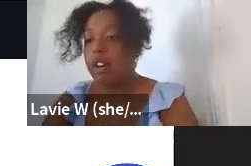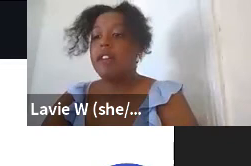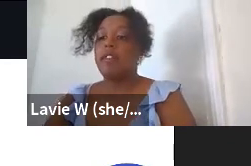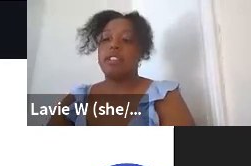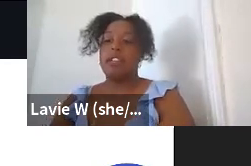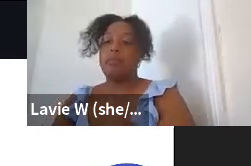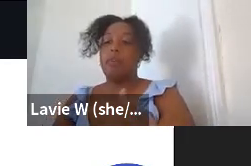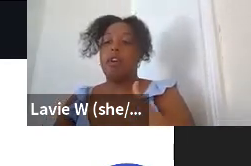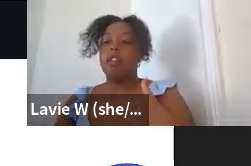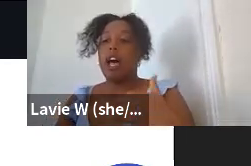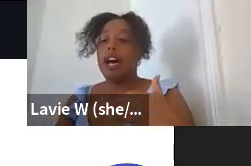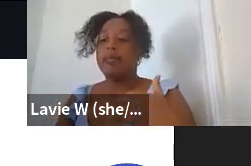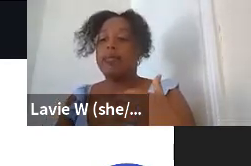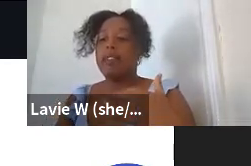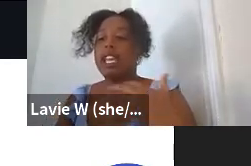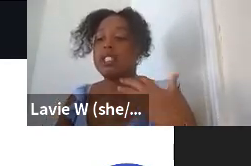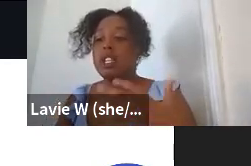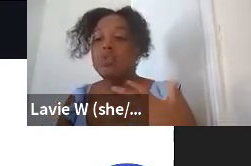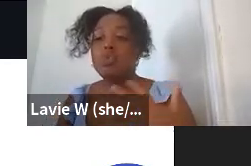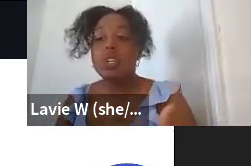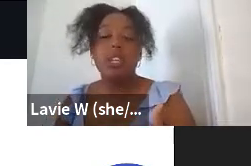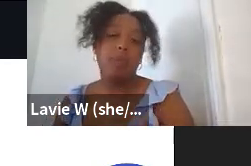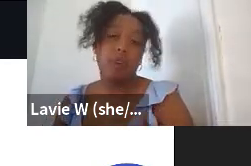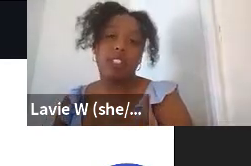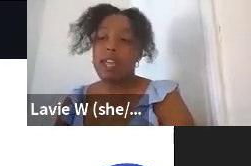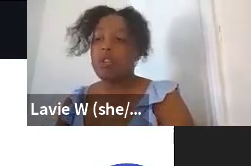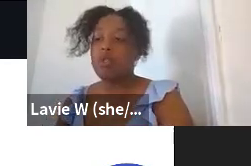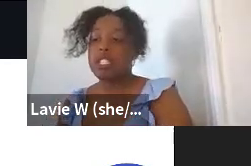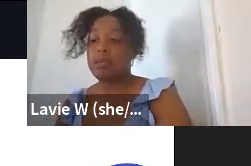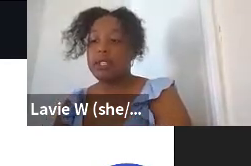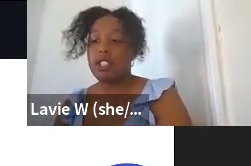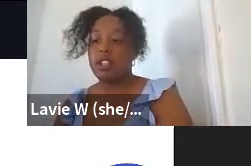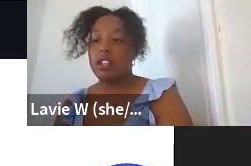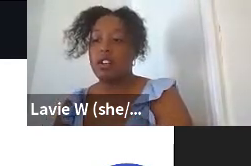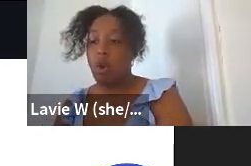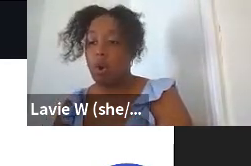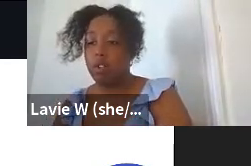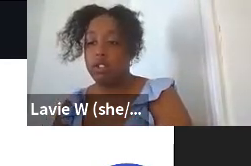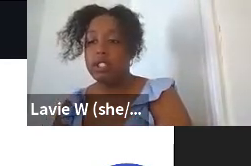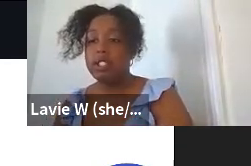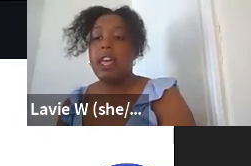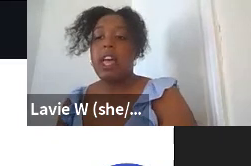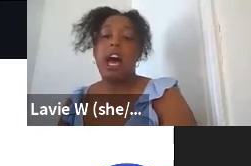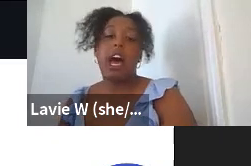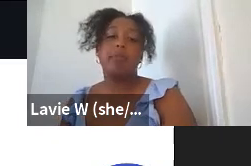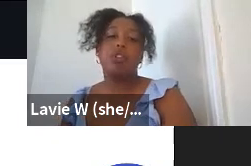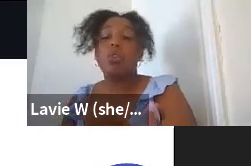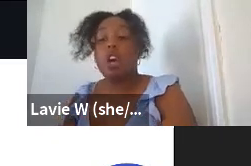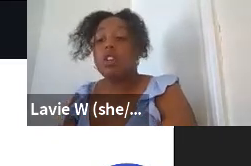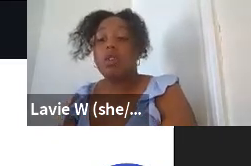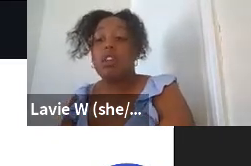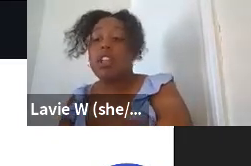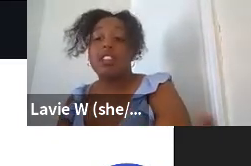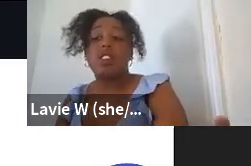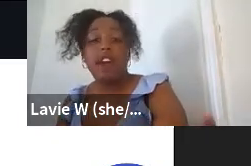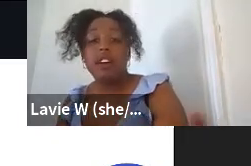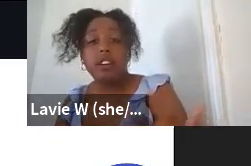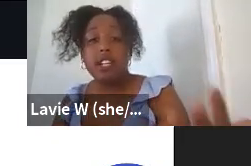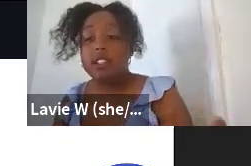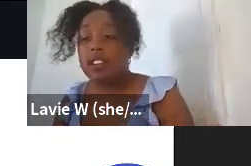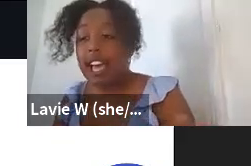homophobia, for example. It is really important to make those explicit goals. You could also